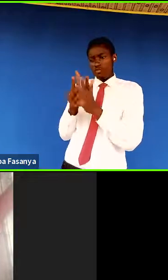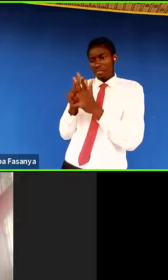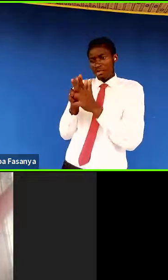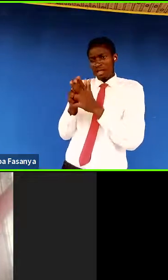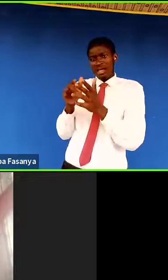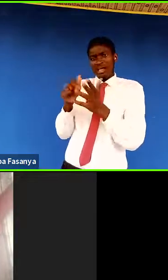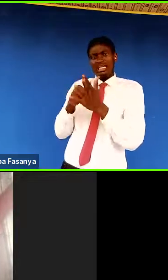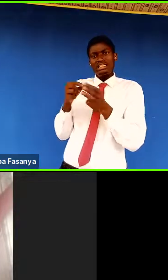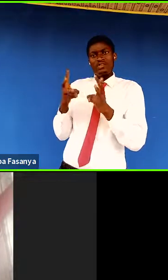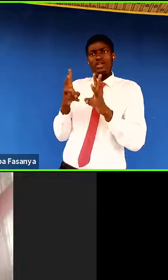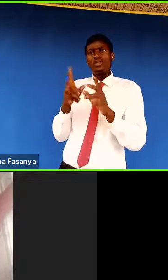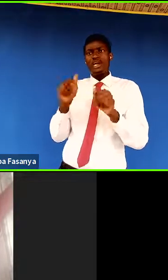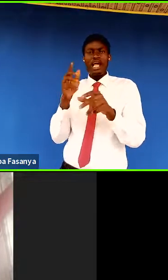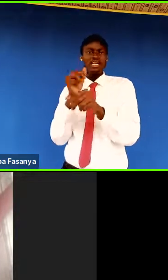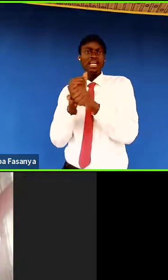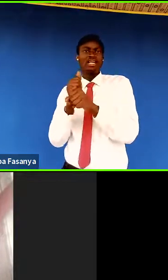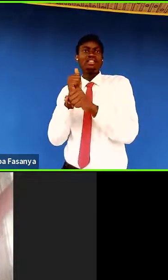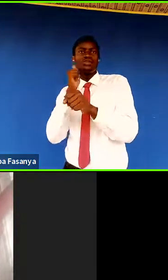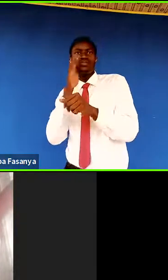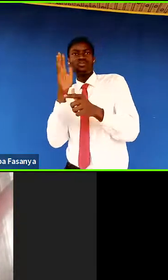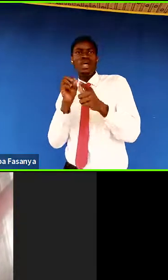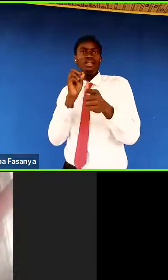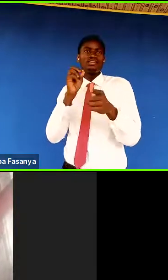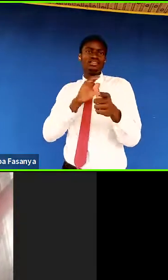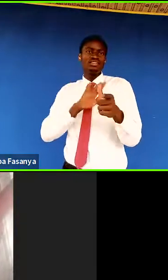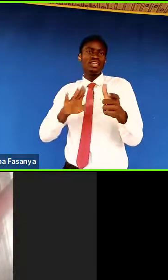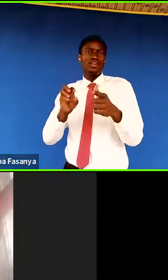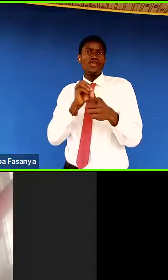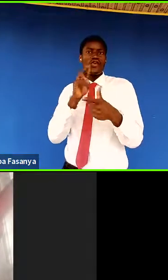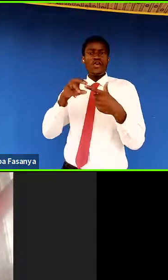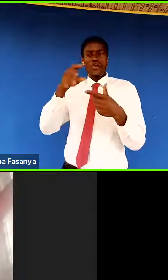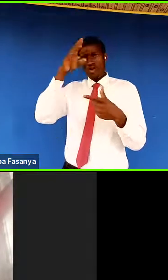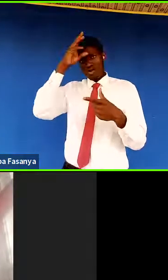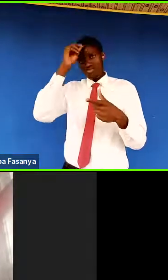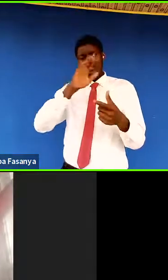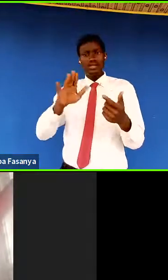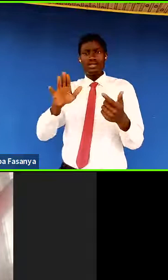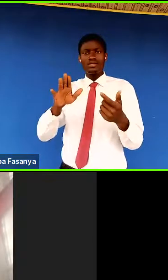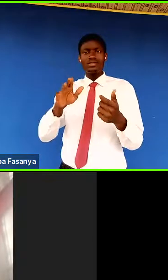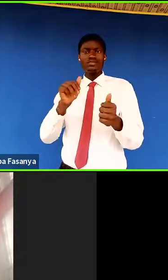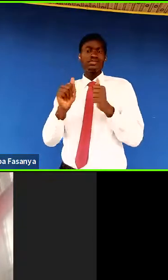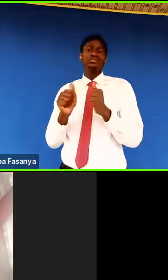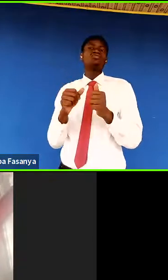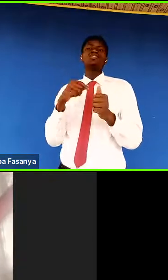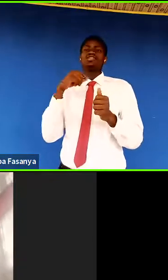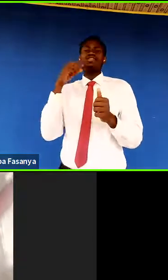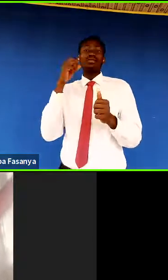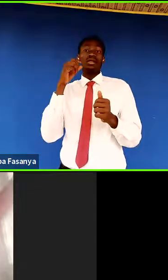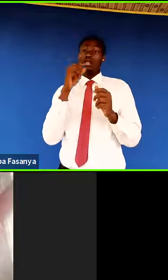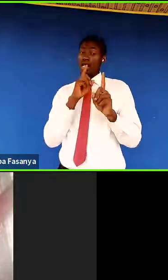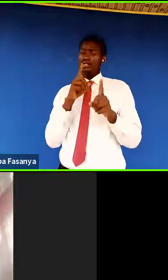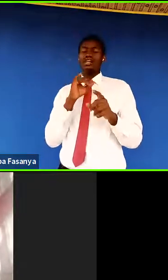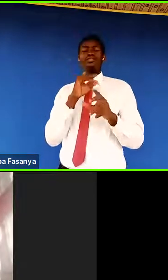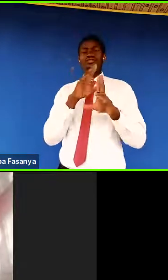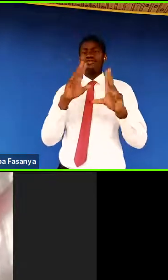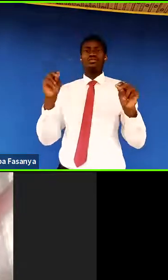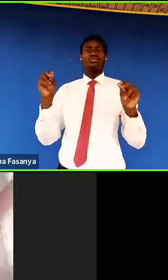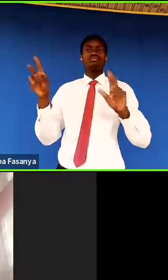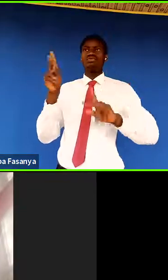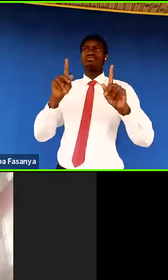just They're fabricate just stories. myths. They're just myths. There's no particular sex position that can guarantee Okay. a new